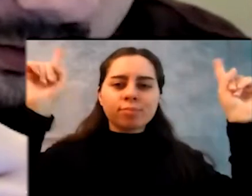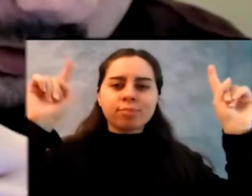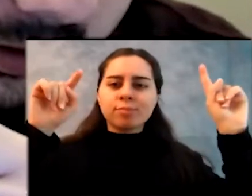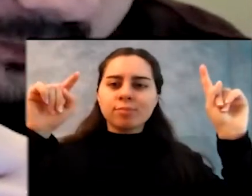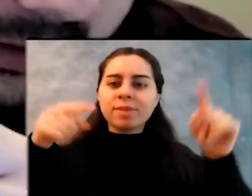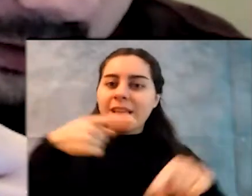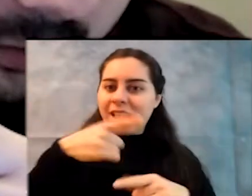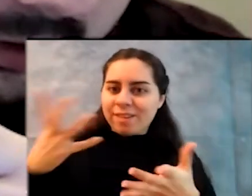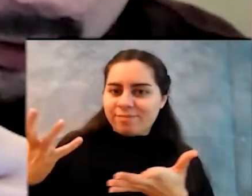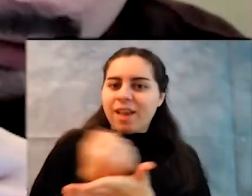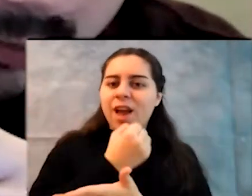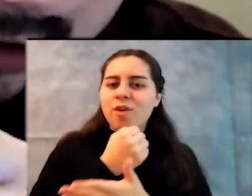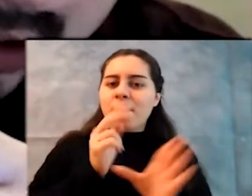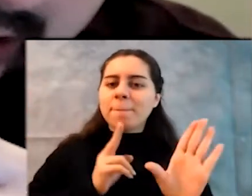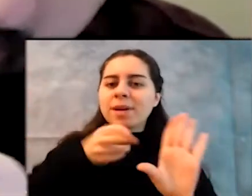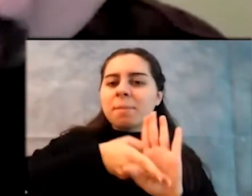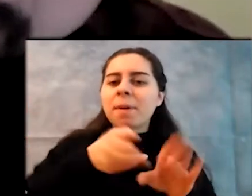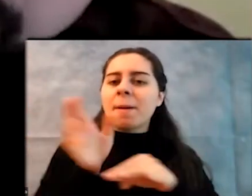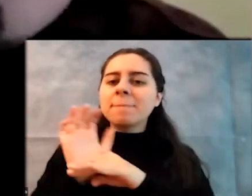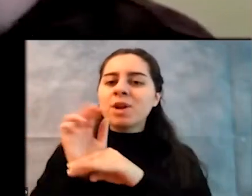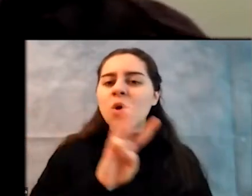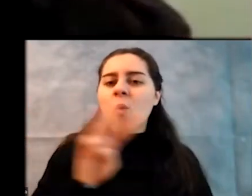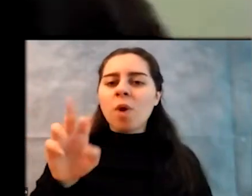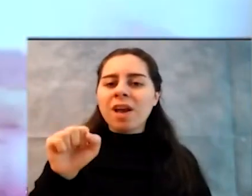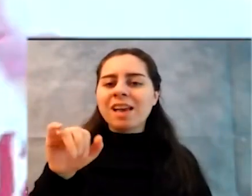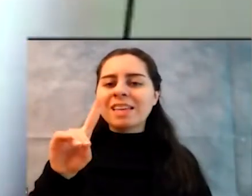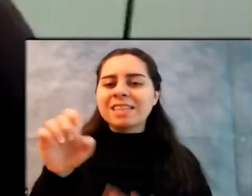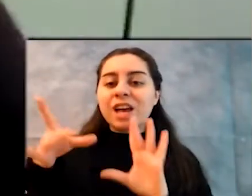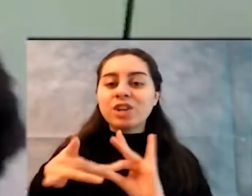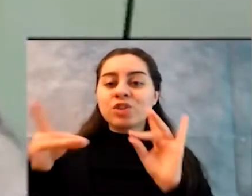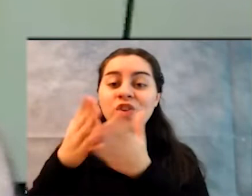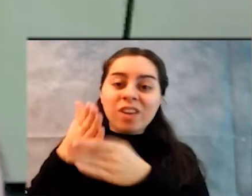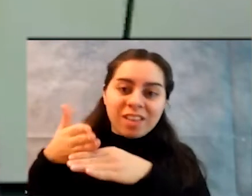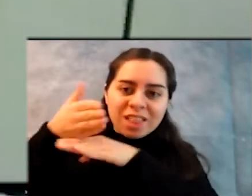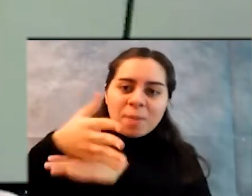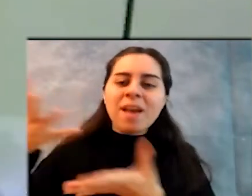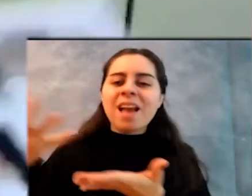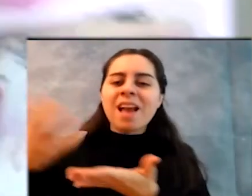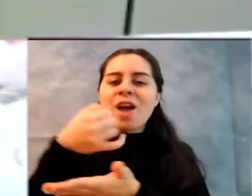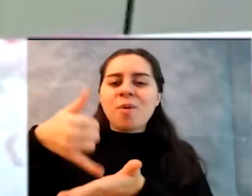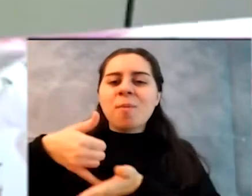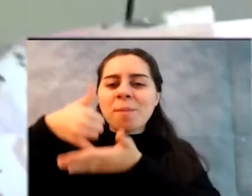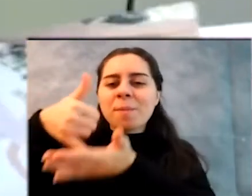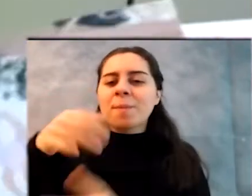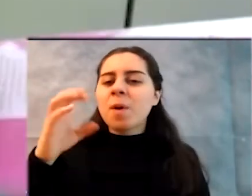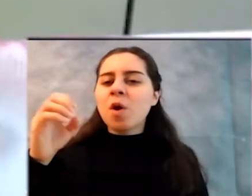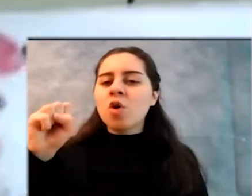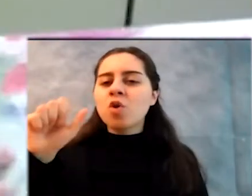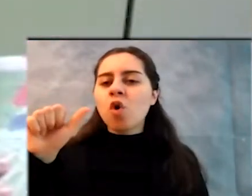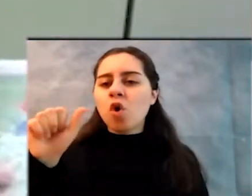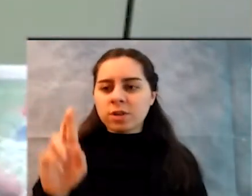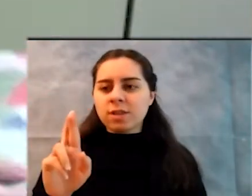Side Story and finally winning her groundbreaking Oscar. Let's take a look into this right here.